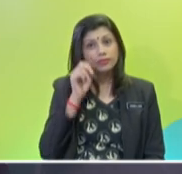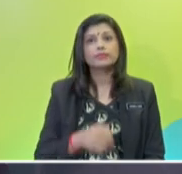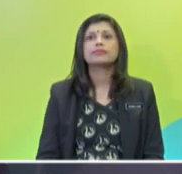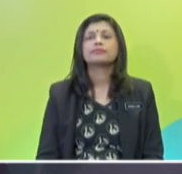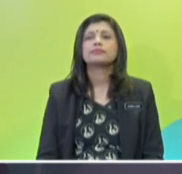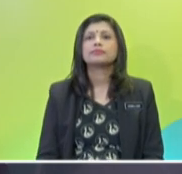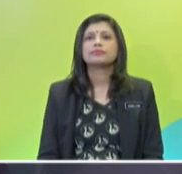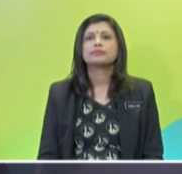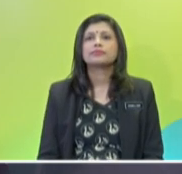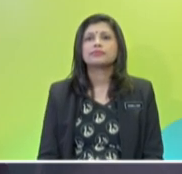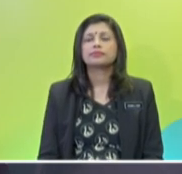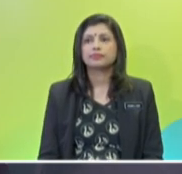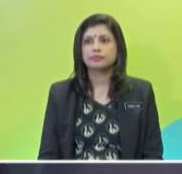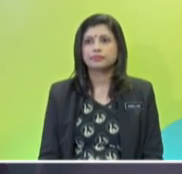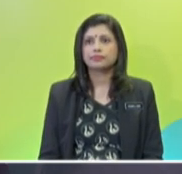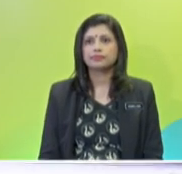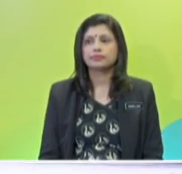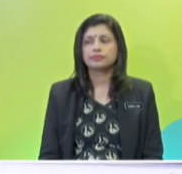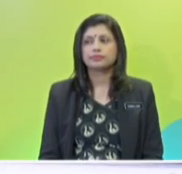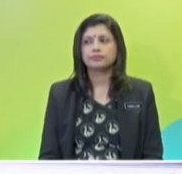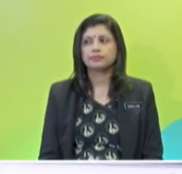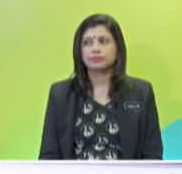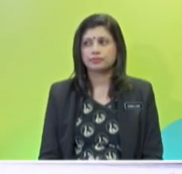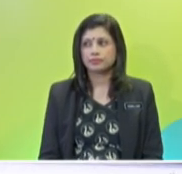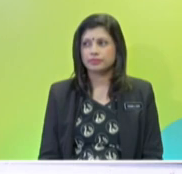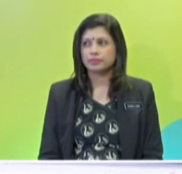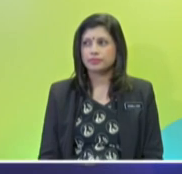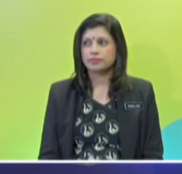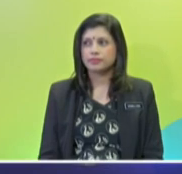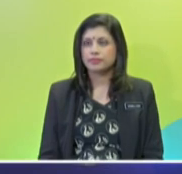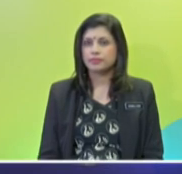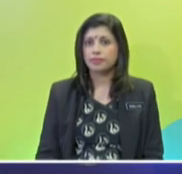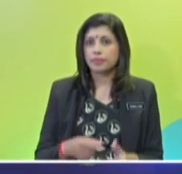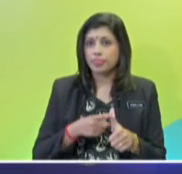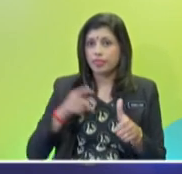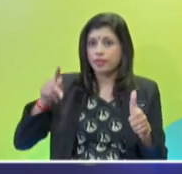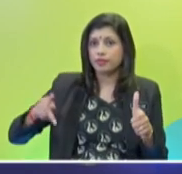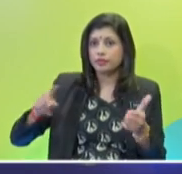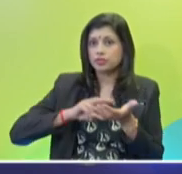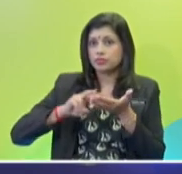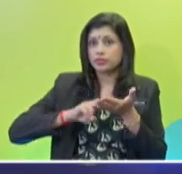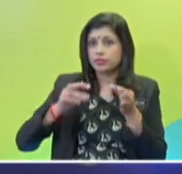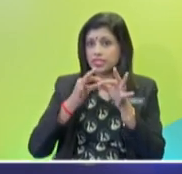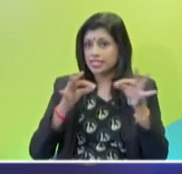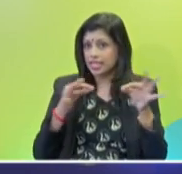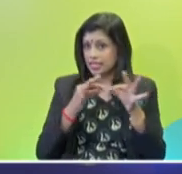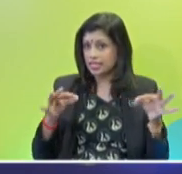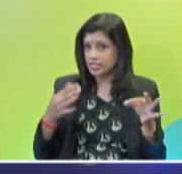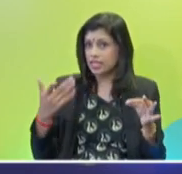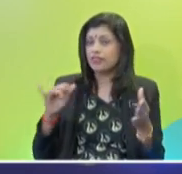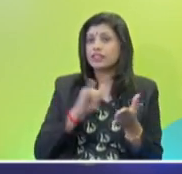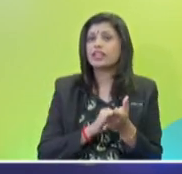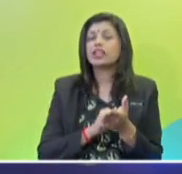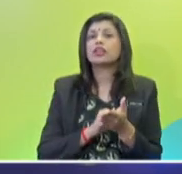game first. Can. Okay, for this game, the pupils will need to read the sentence and they have to choose the correct coordinating